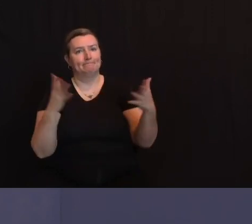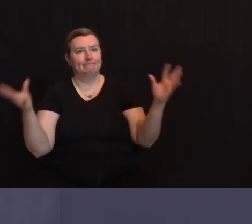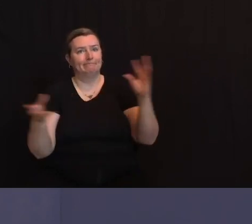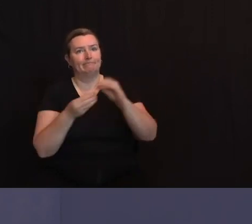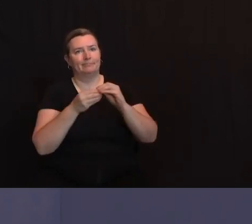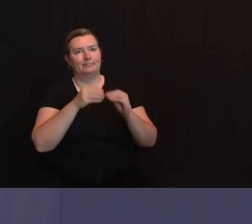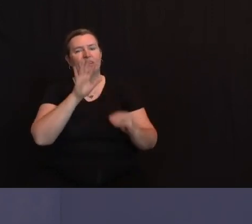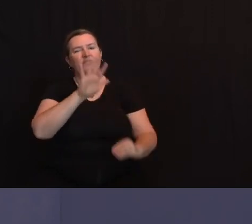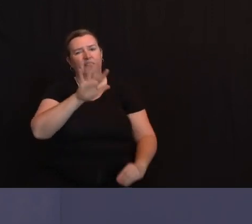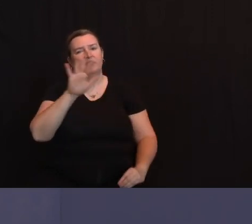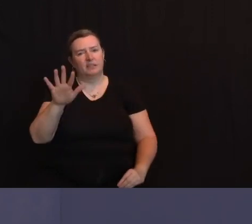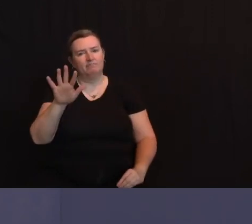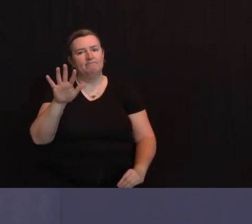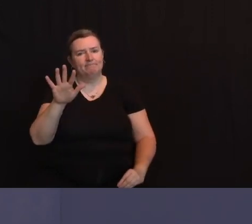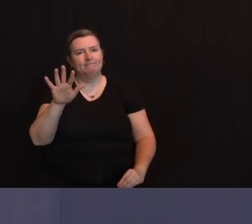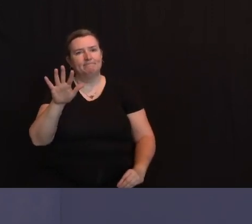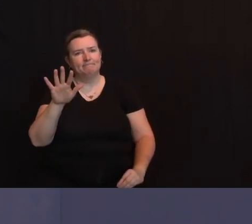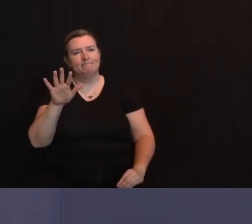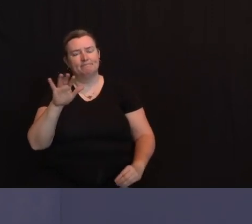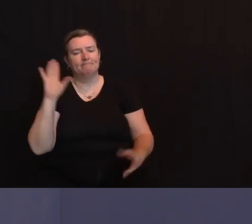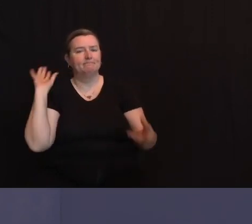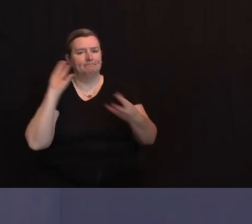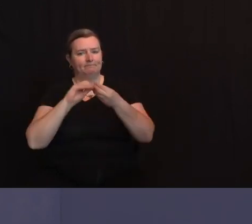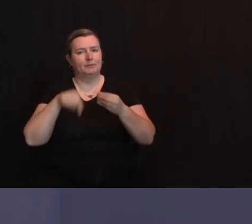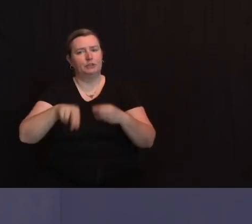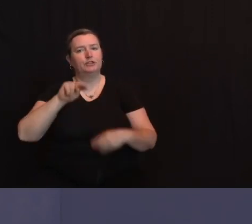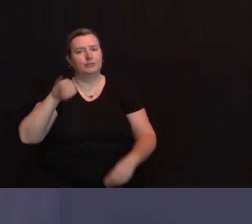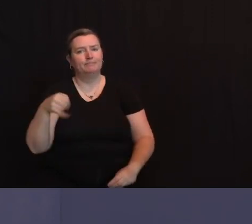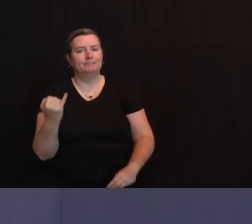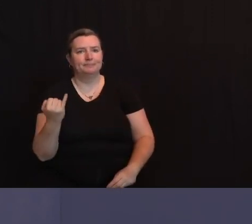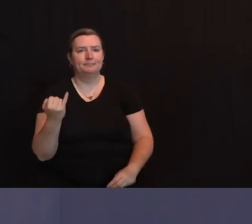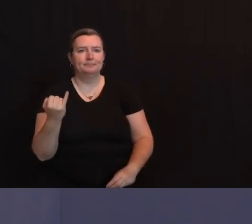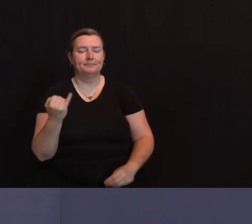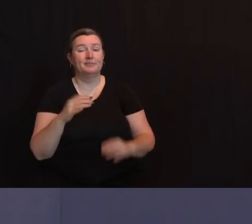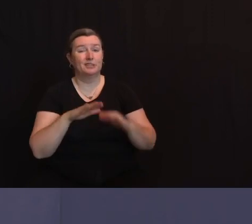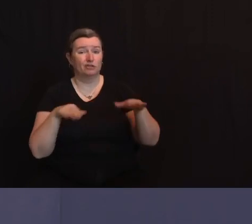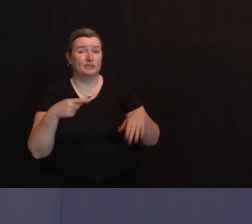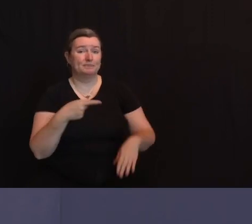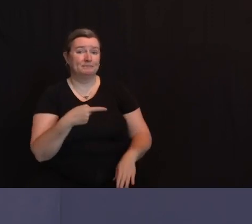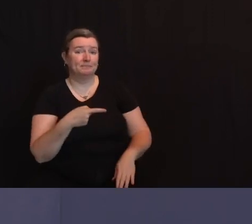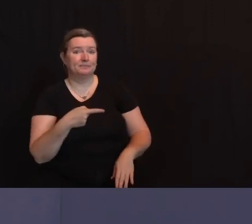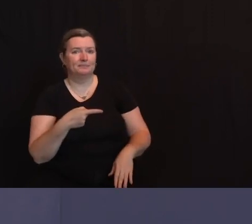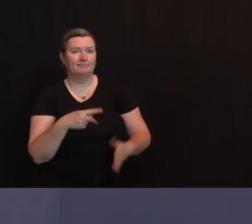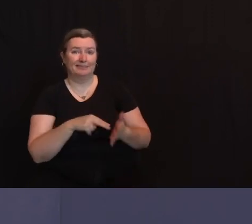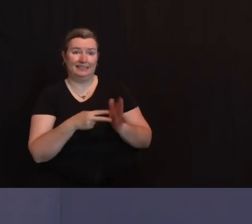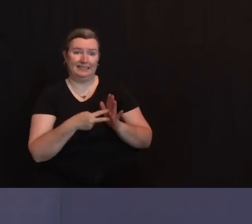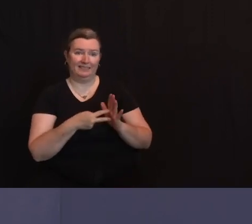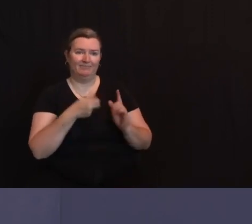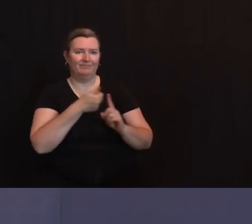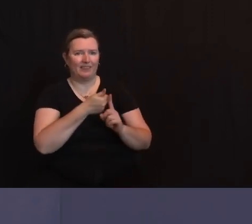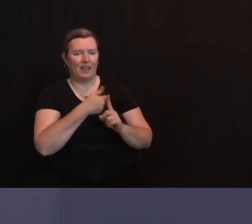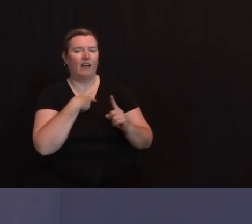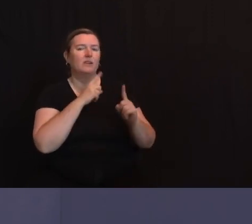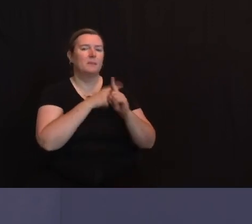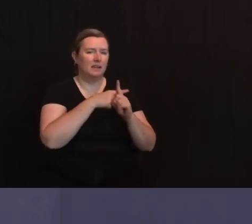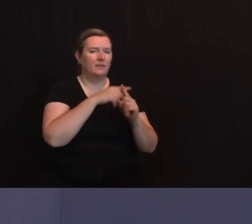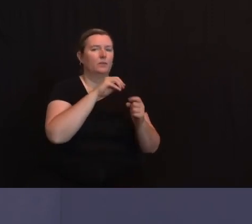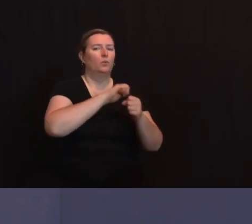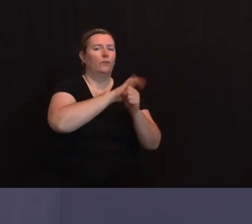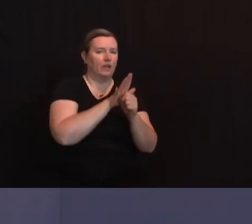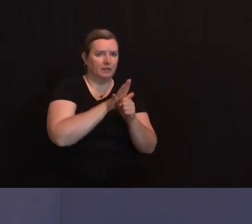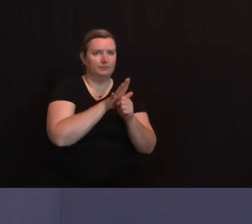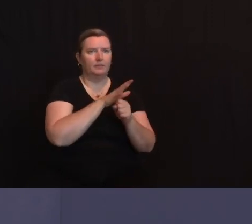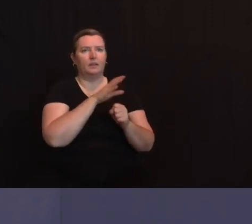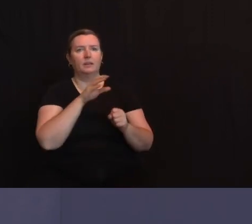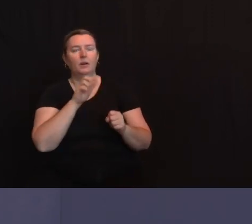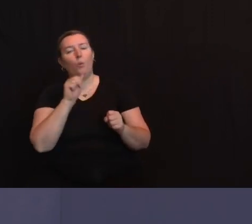55 cases in the state. The children affected have either tested positive for COVID-19 or had antibody tests